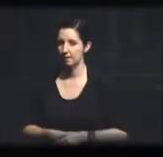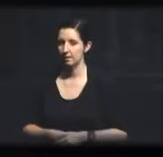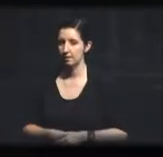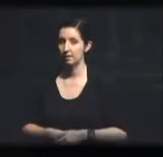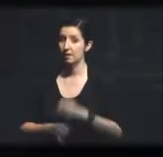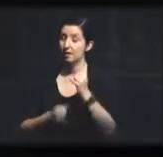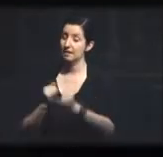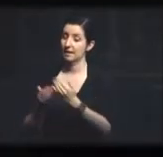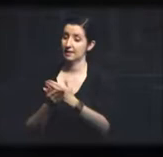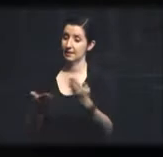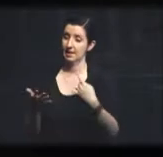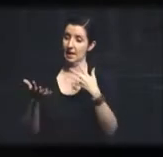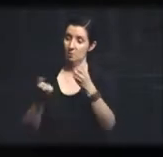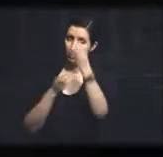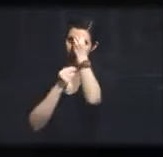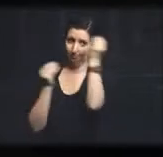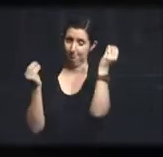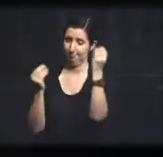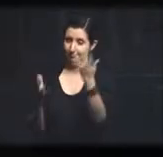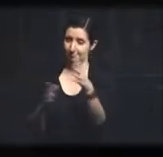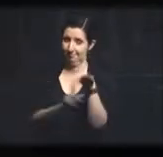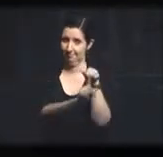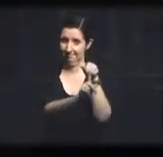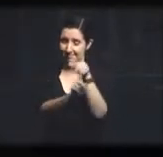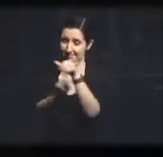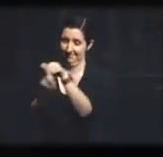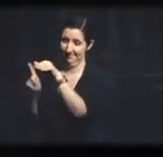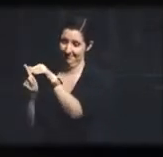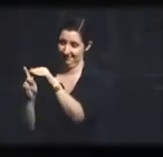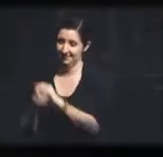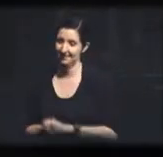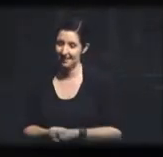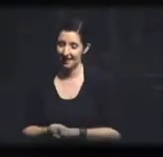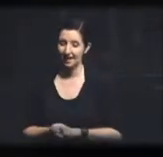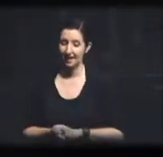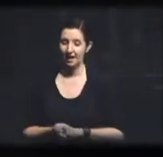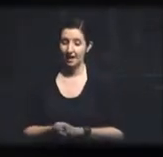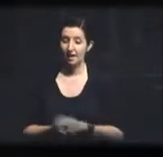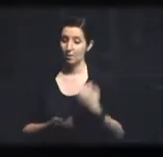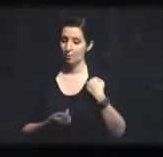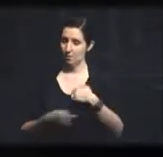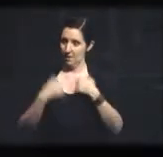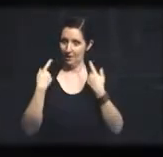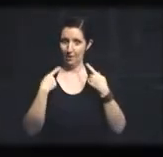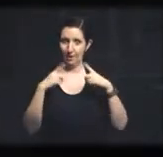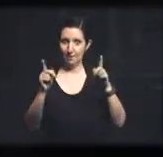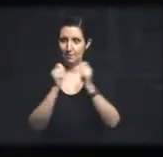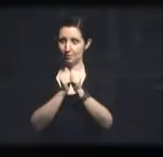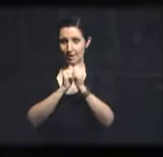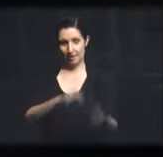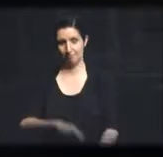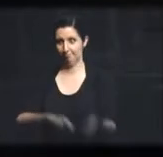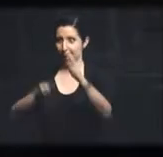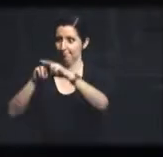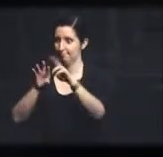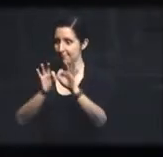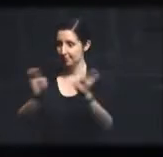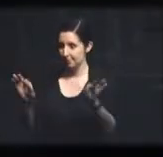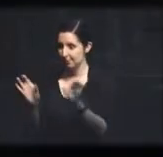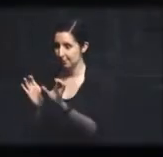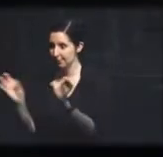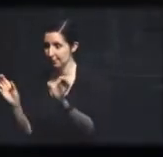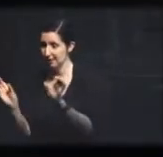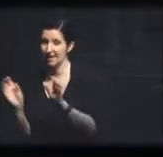about this is, I just want to remind you that this accomplishment comes in an atmosphere of declining enrollment.